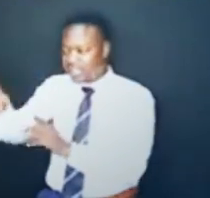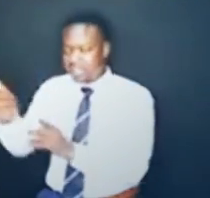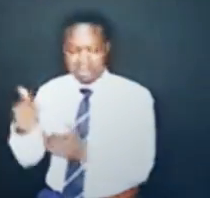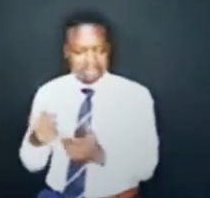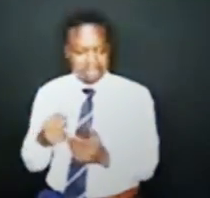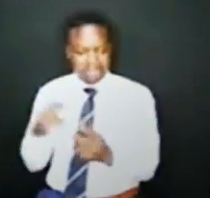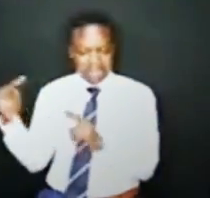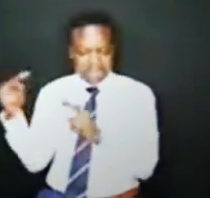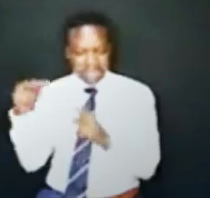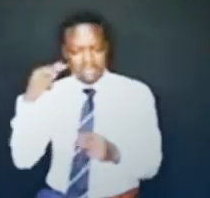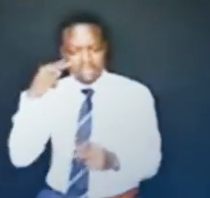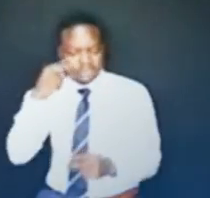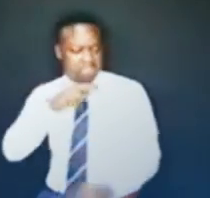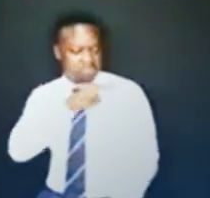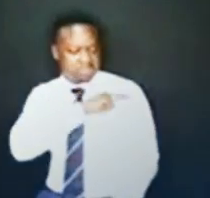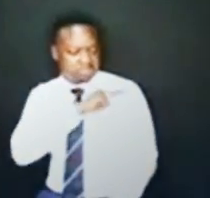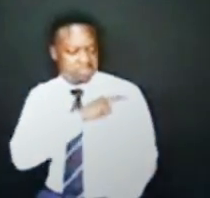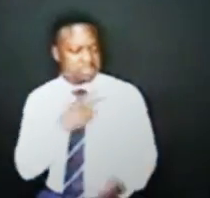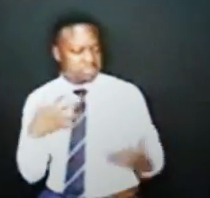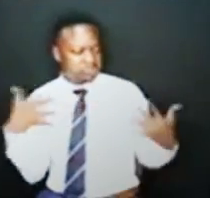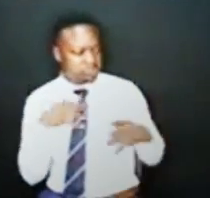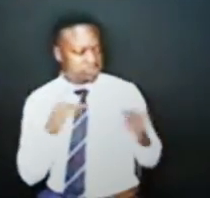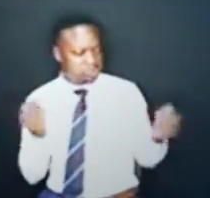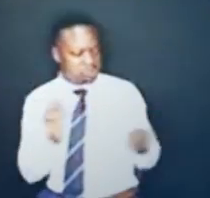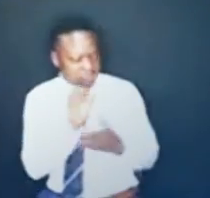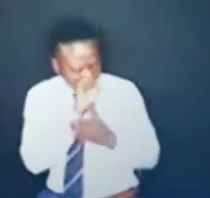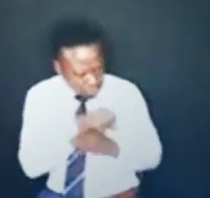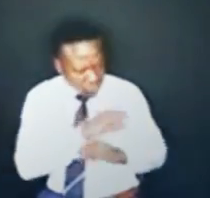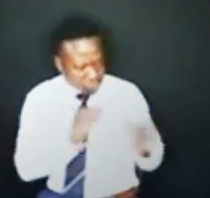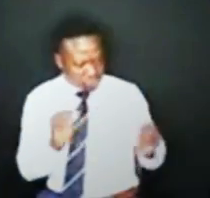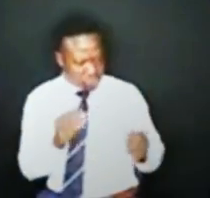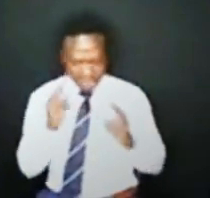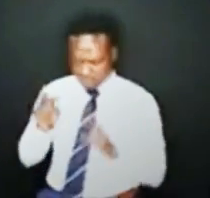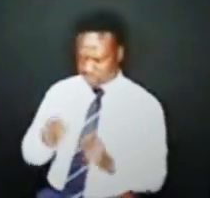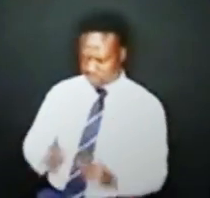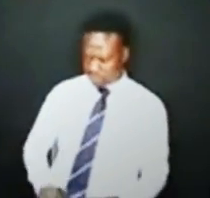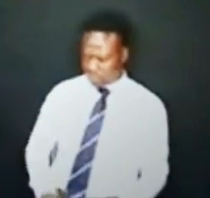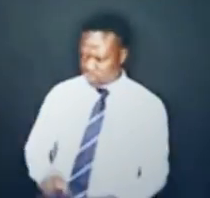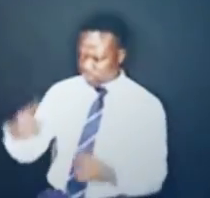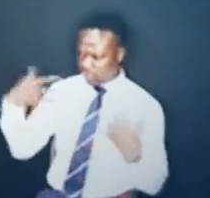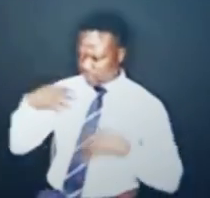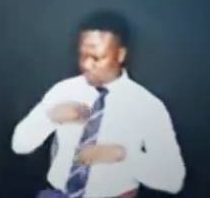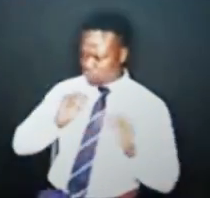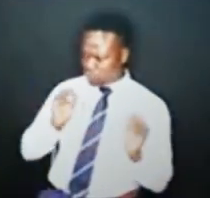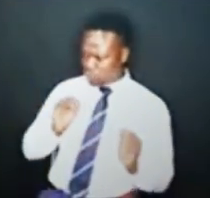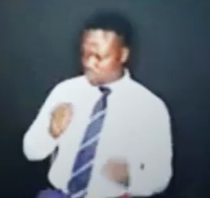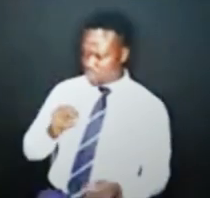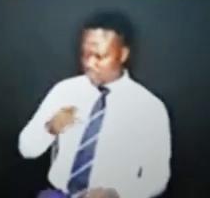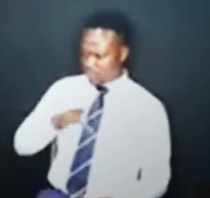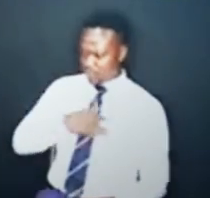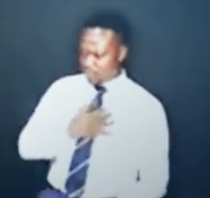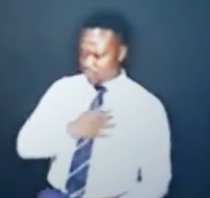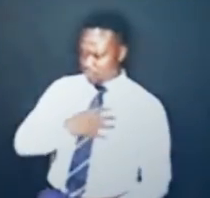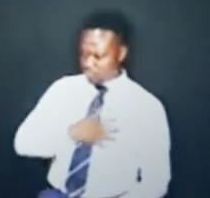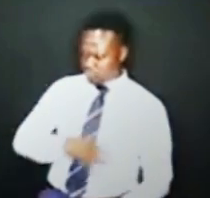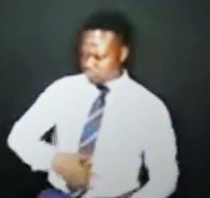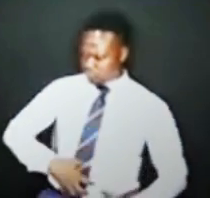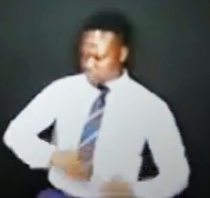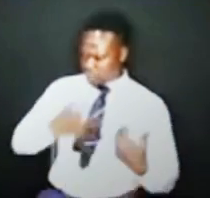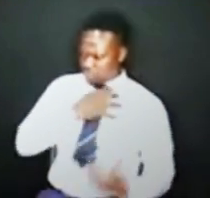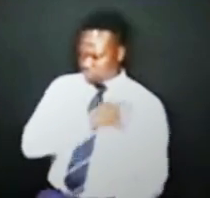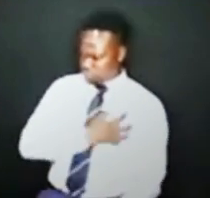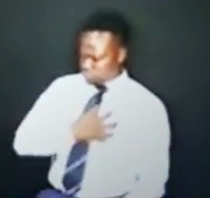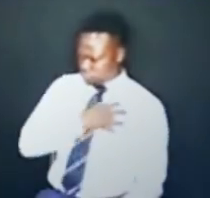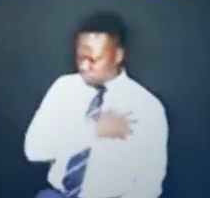fear in his presence, he was filled with rage against Mordecai. Ana dano Haman de